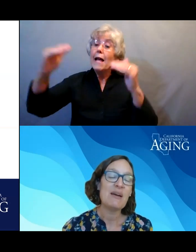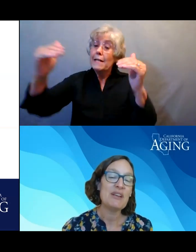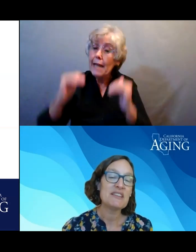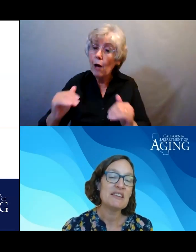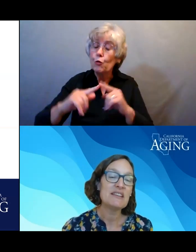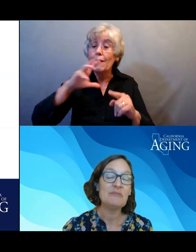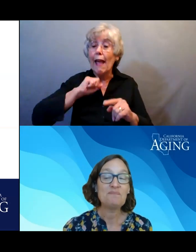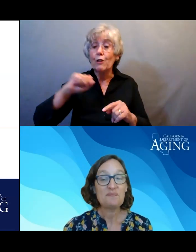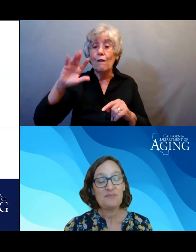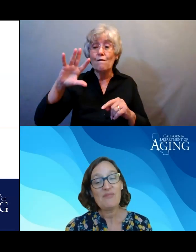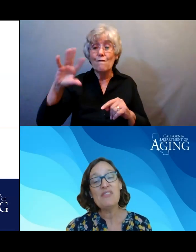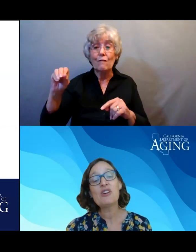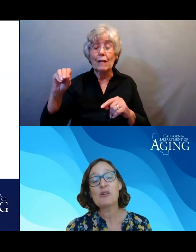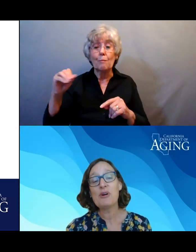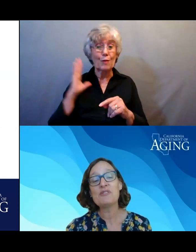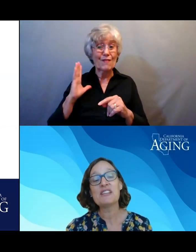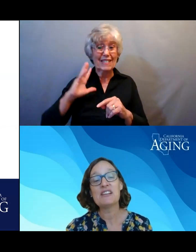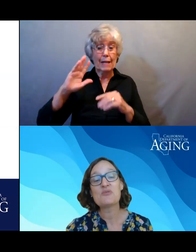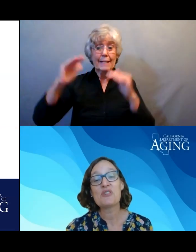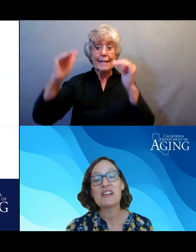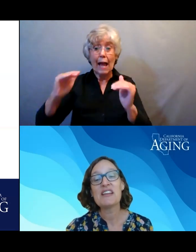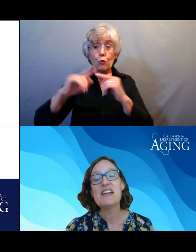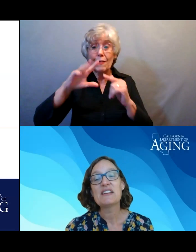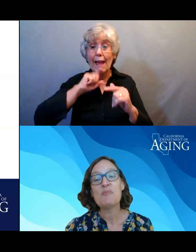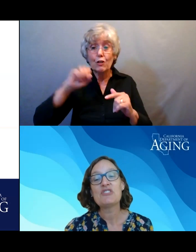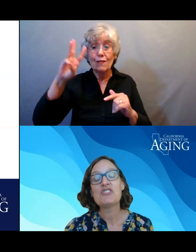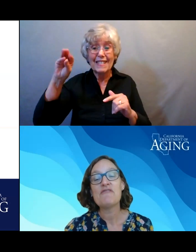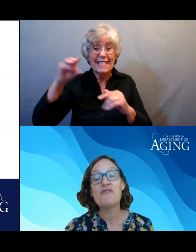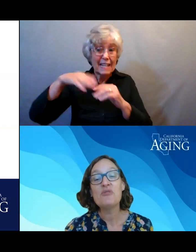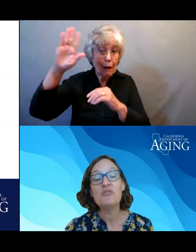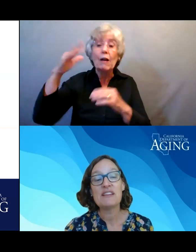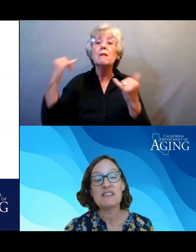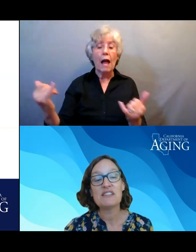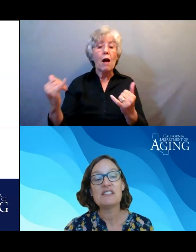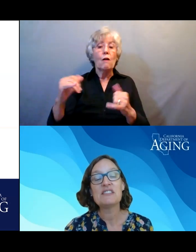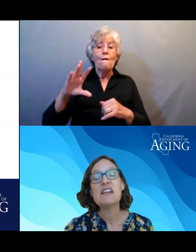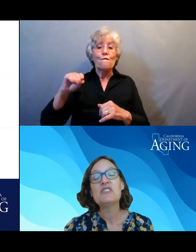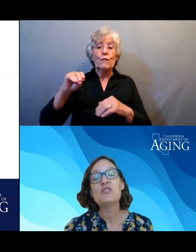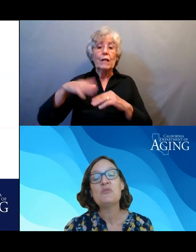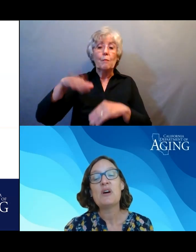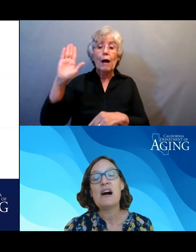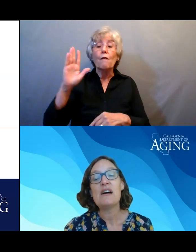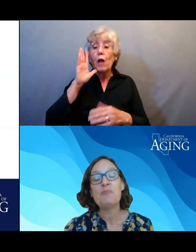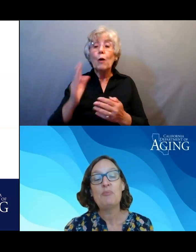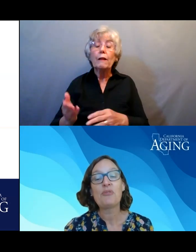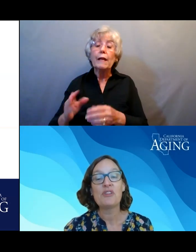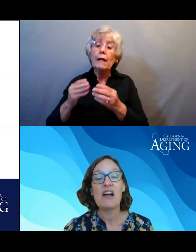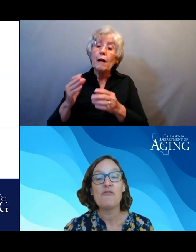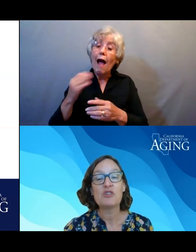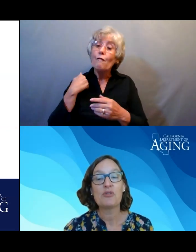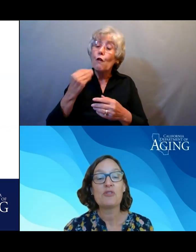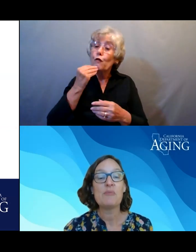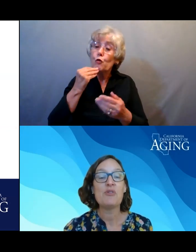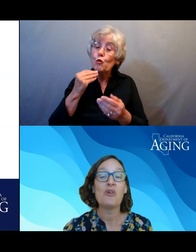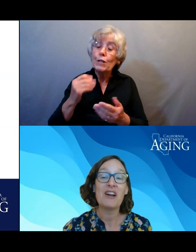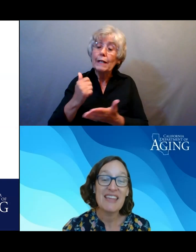increase in that basic income. And they're proposing a historic expansion of food assistance to people through the